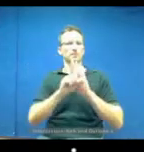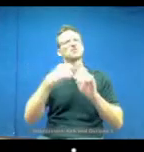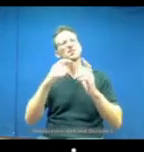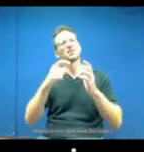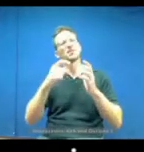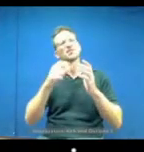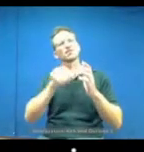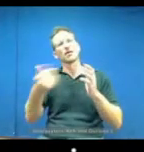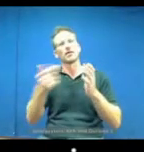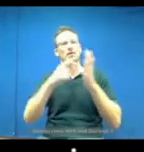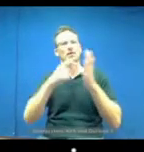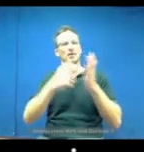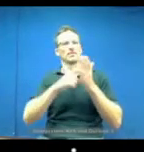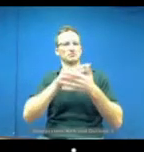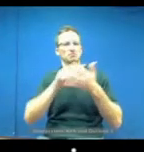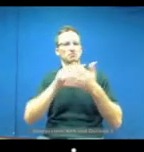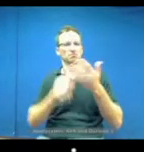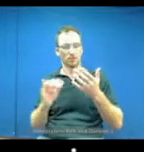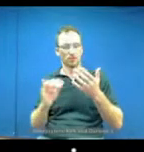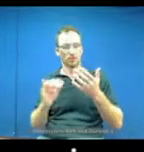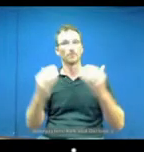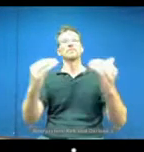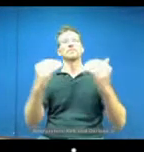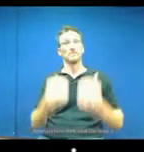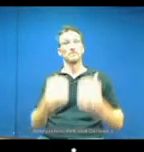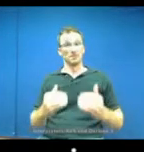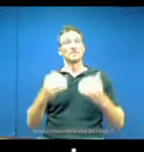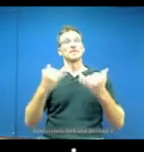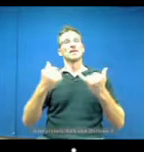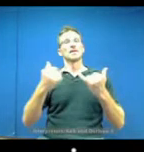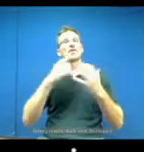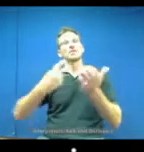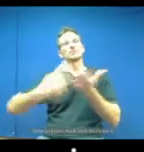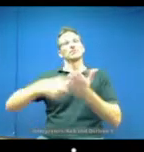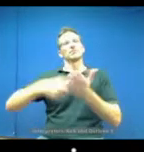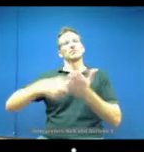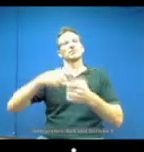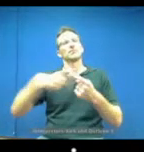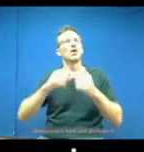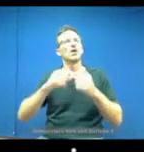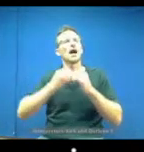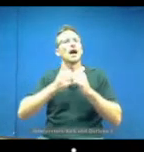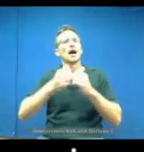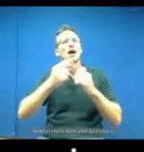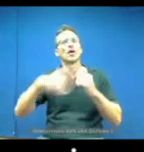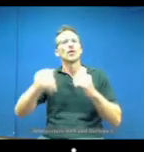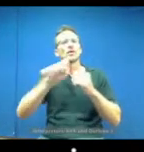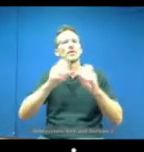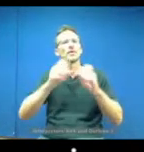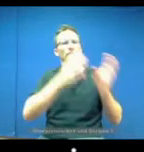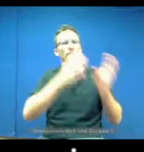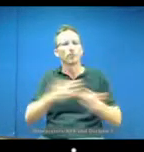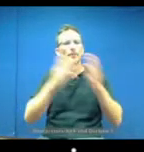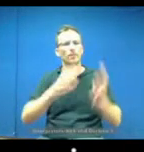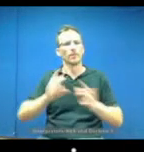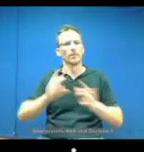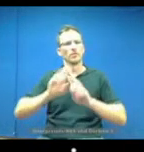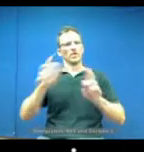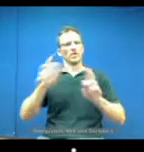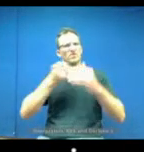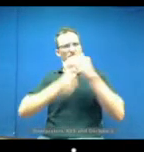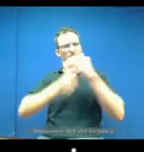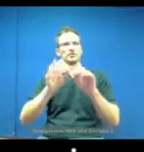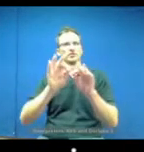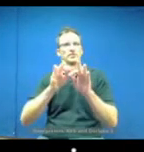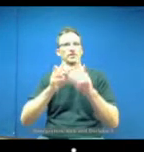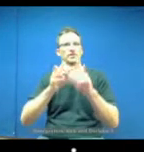I'm moving on to preparation for interpreting, because I want to stop after here, have some more discussion after